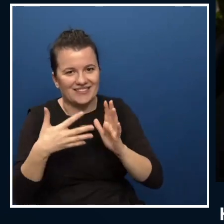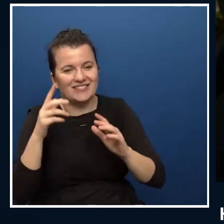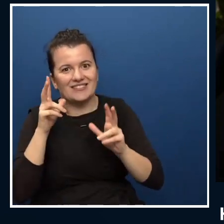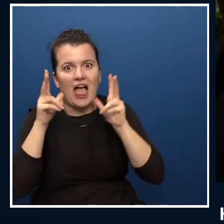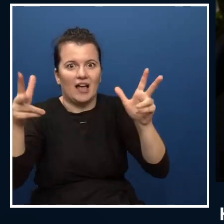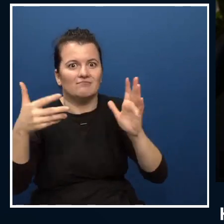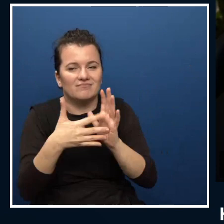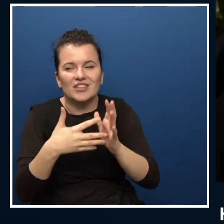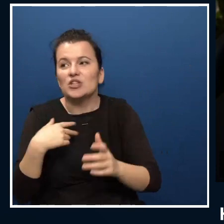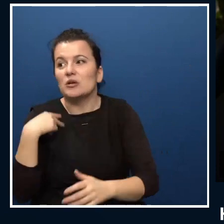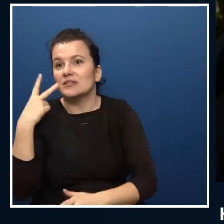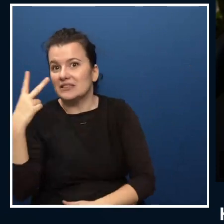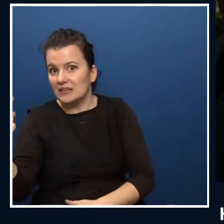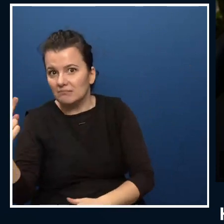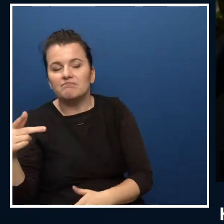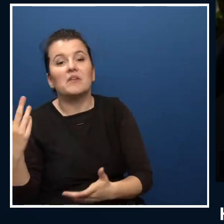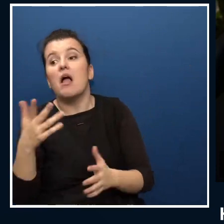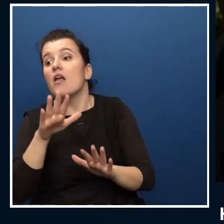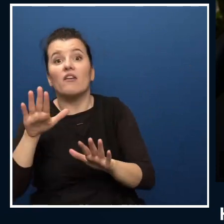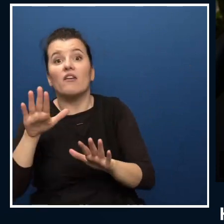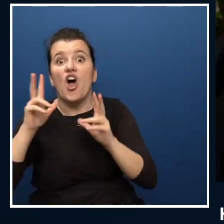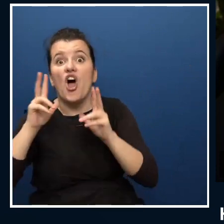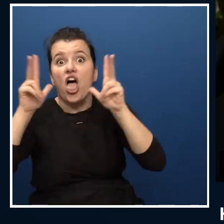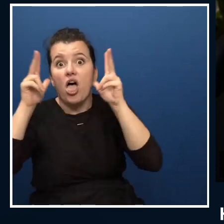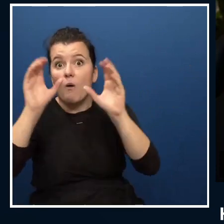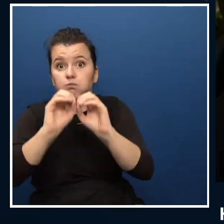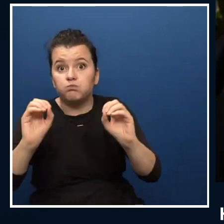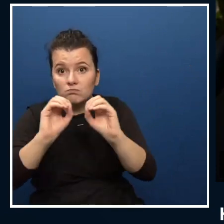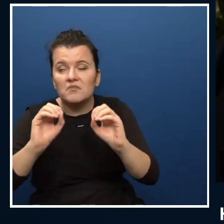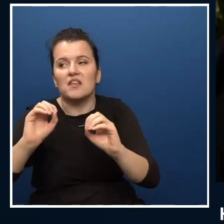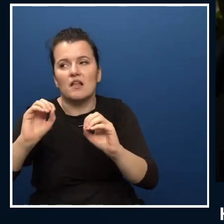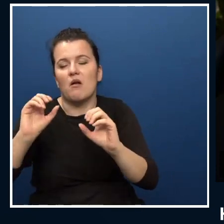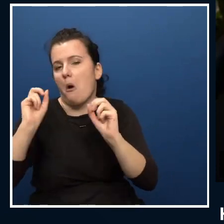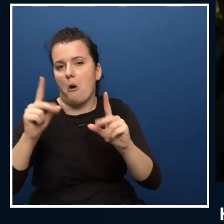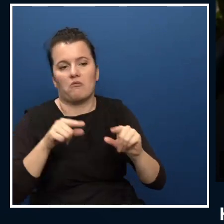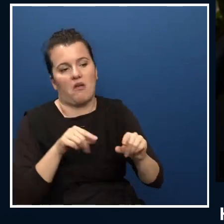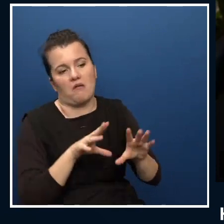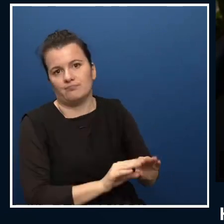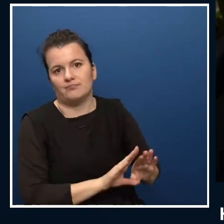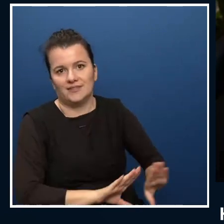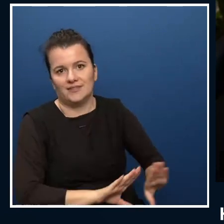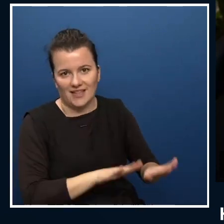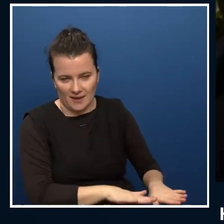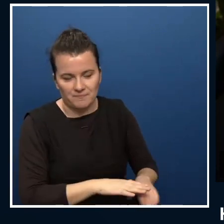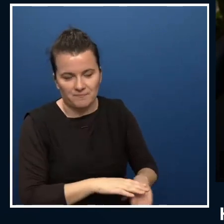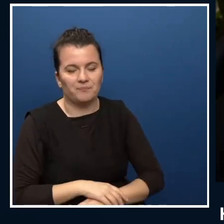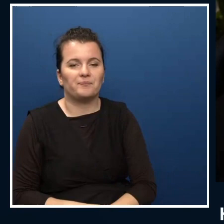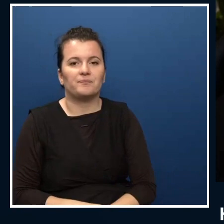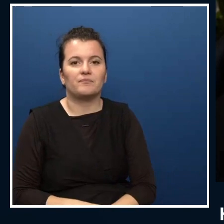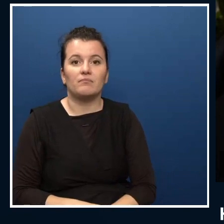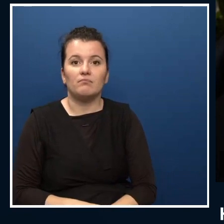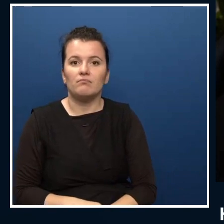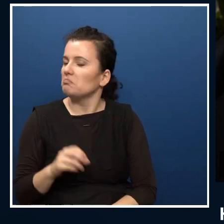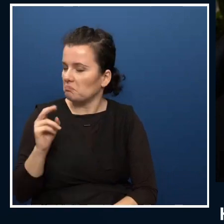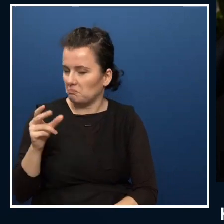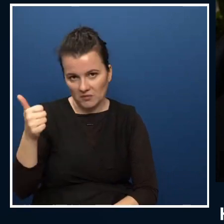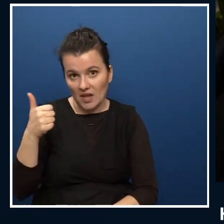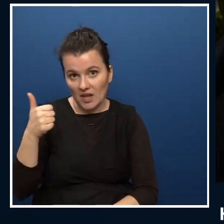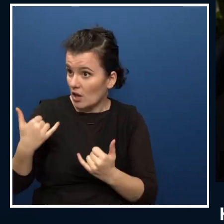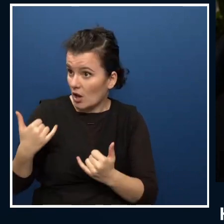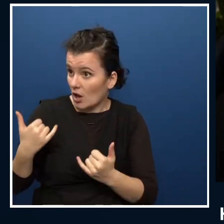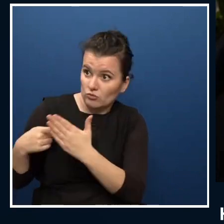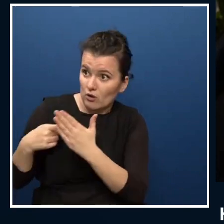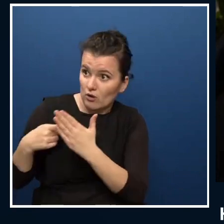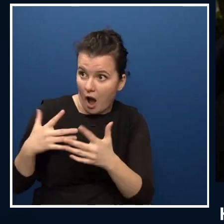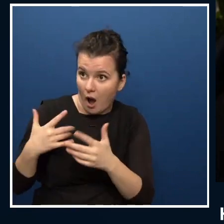of course. Okay, great. And now you are going to show us how you did that, right? Because I'll kind of walk you through the thinking